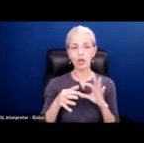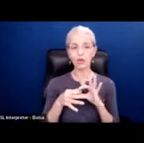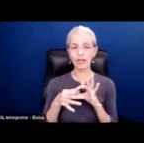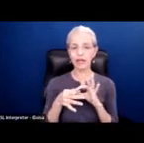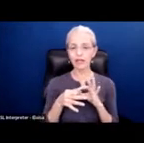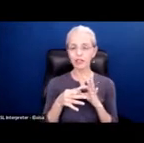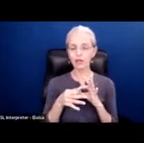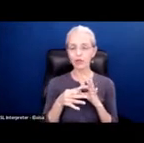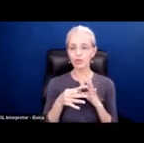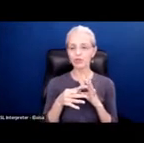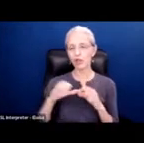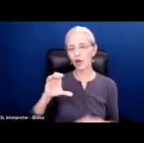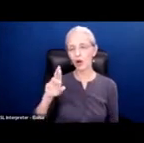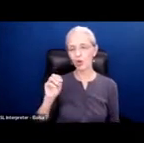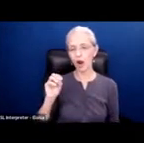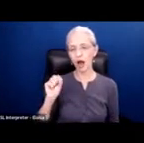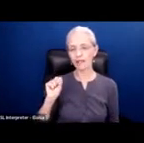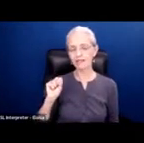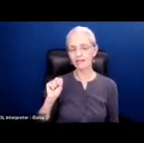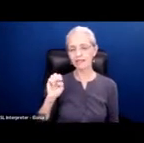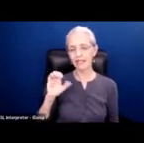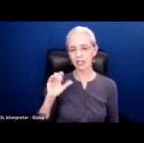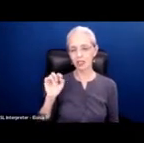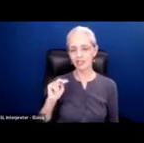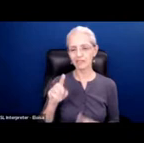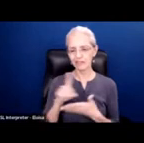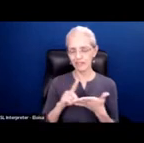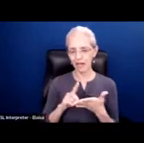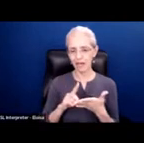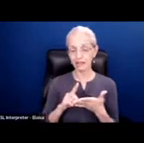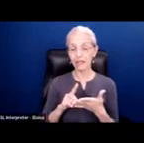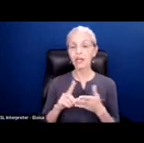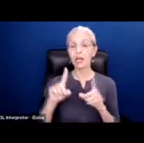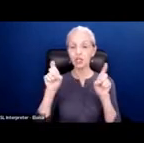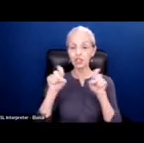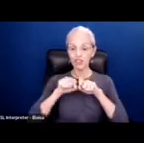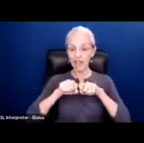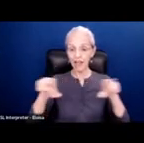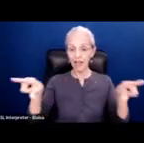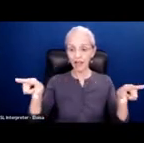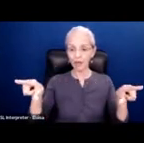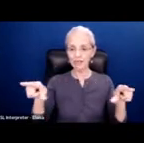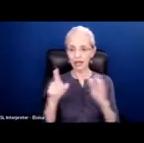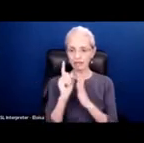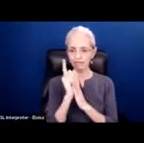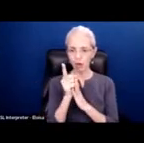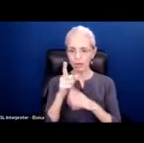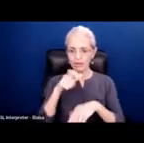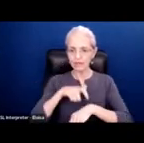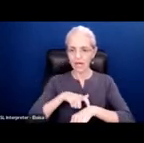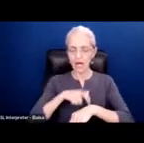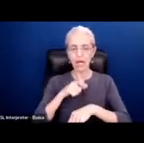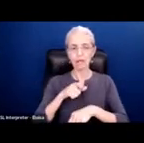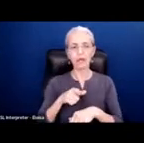the cross-sectional design of this survey. So the survey was a snapshot in time. We